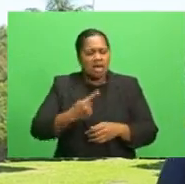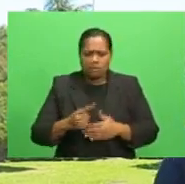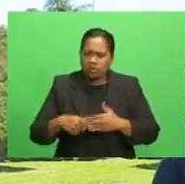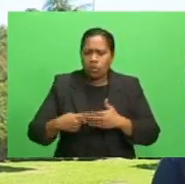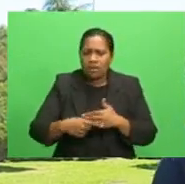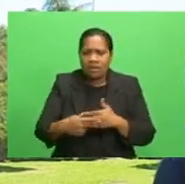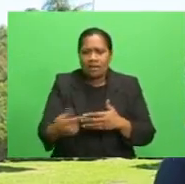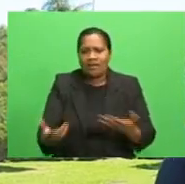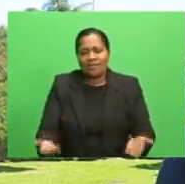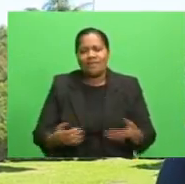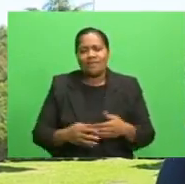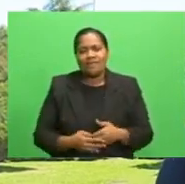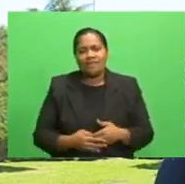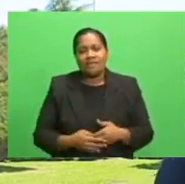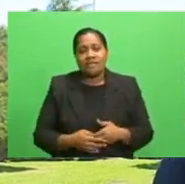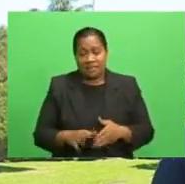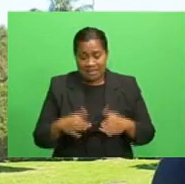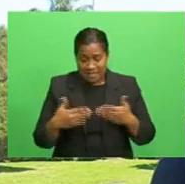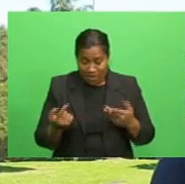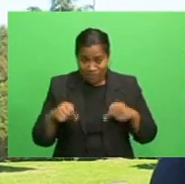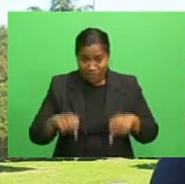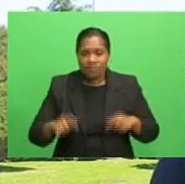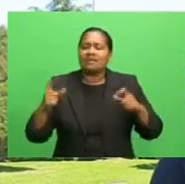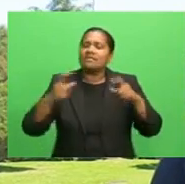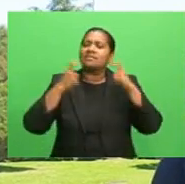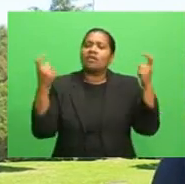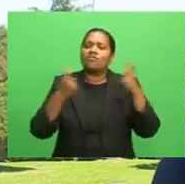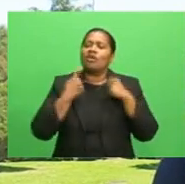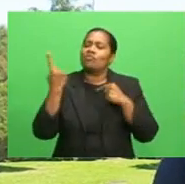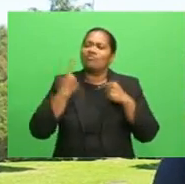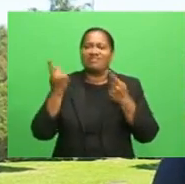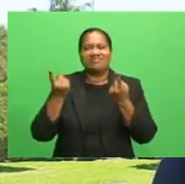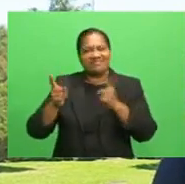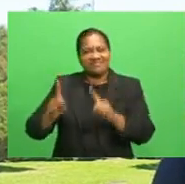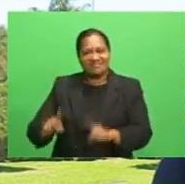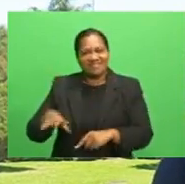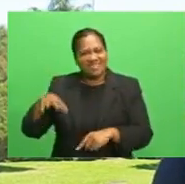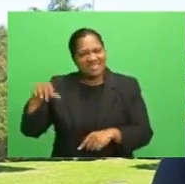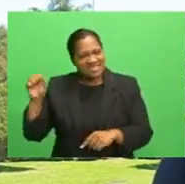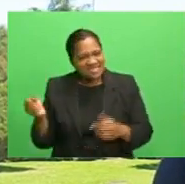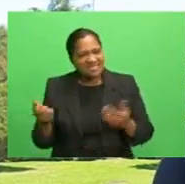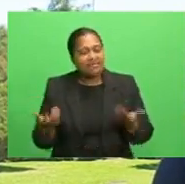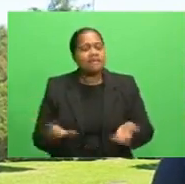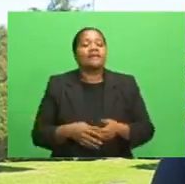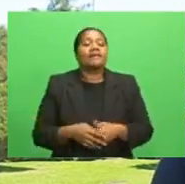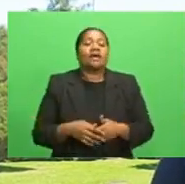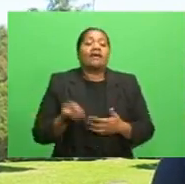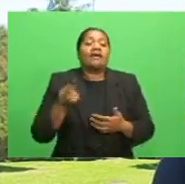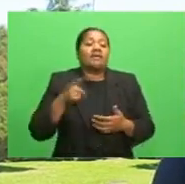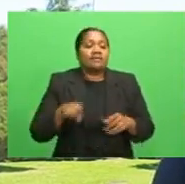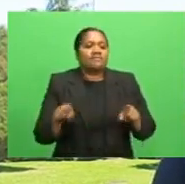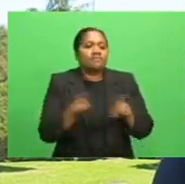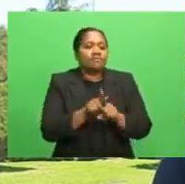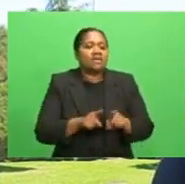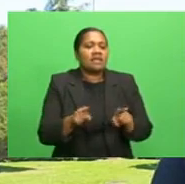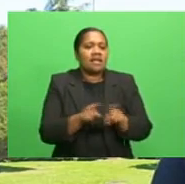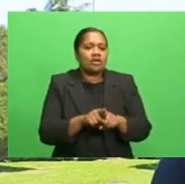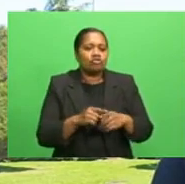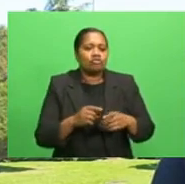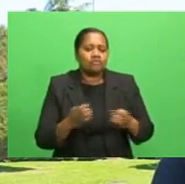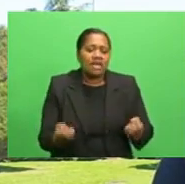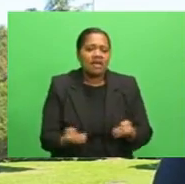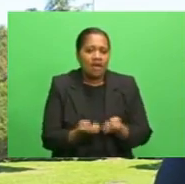yeah, we're here to celebrate the lives of those who have gone, and to be a voice of encouragement